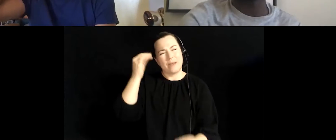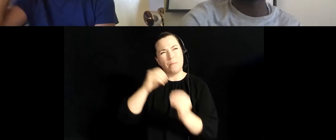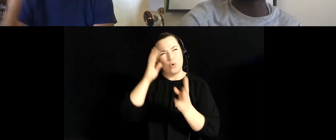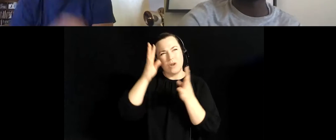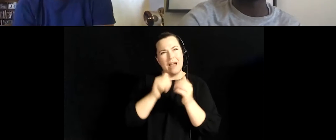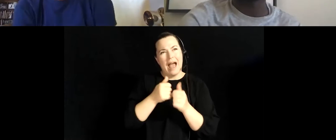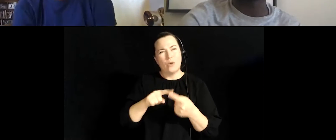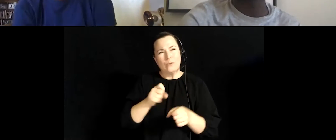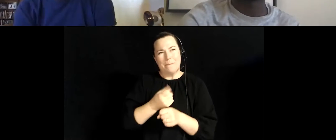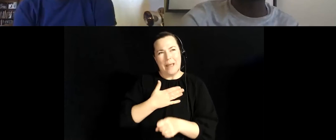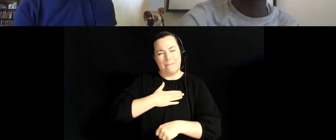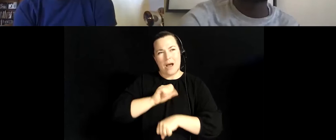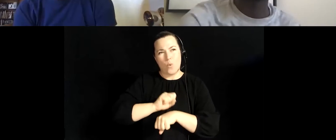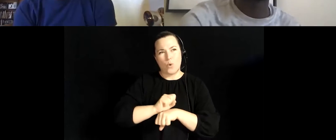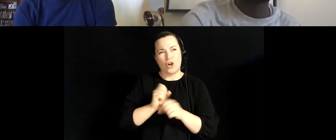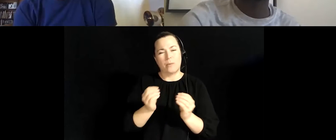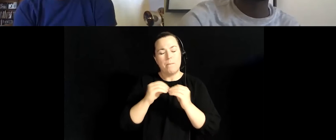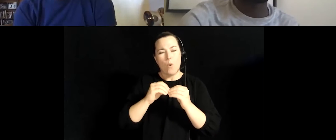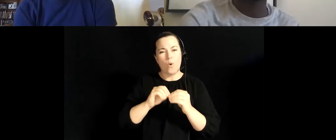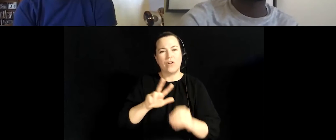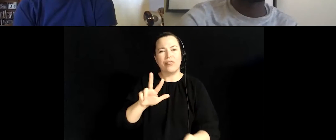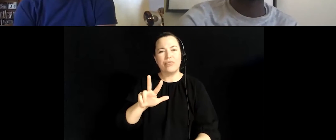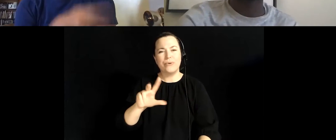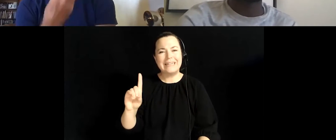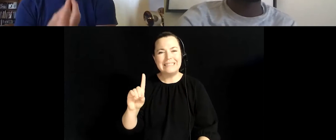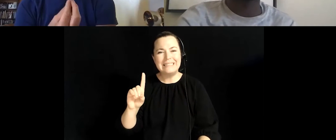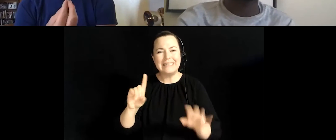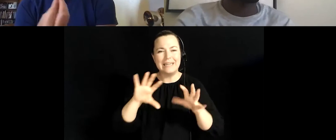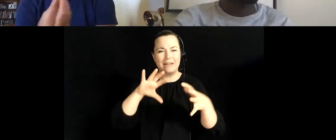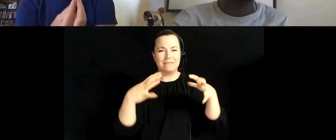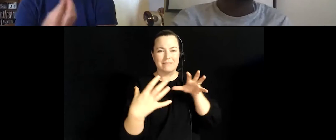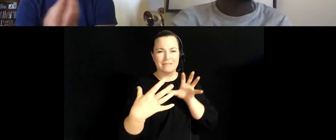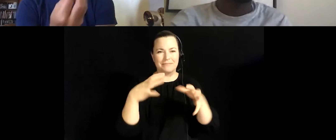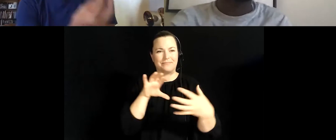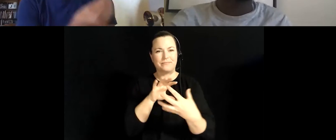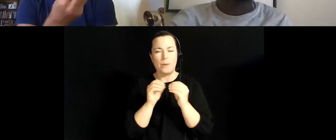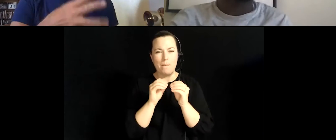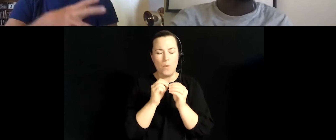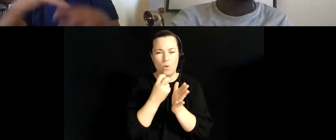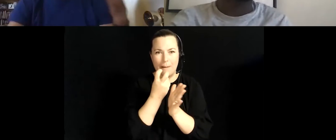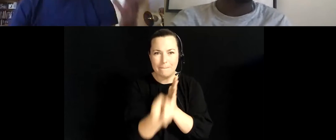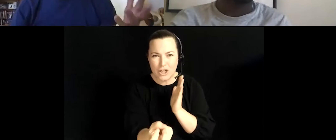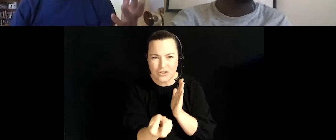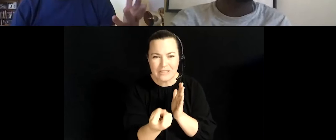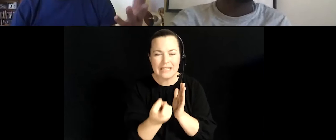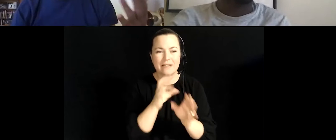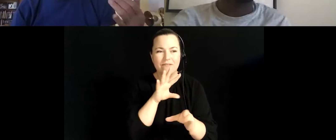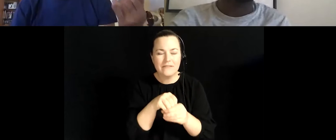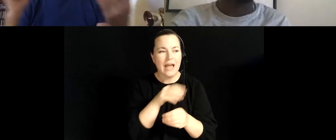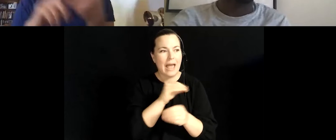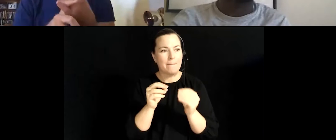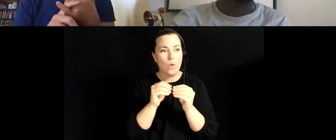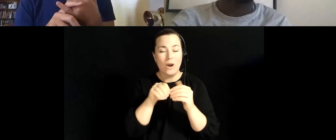more three-dimensional, and how do I make it more immersive, and how do I make it more accessible to more people